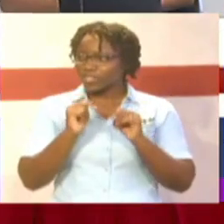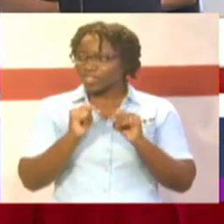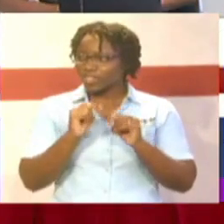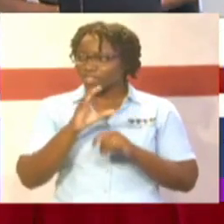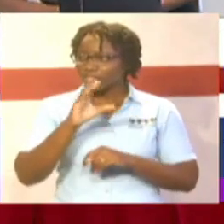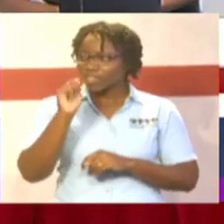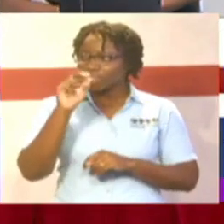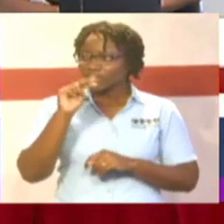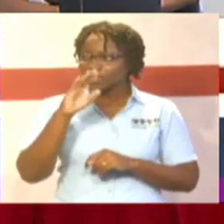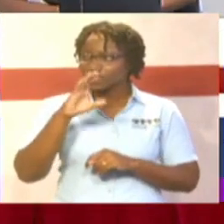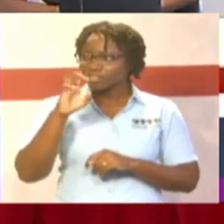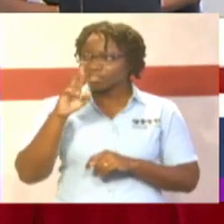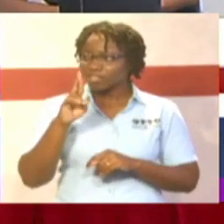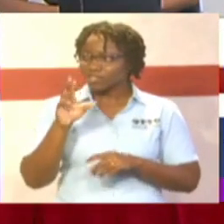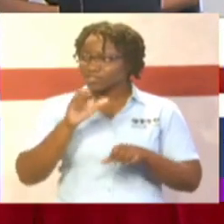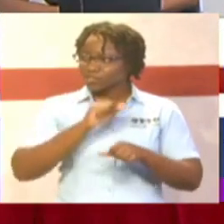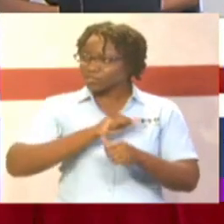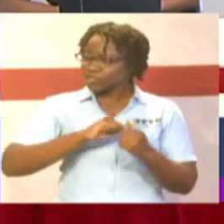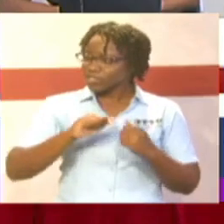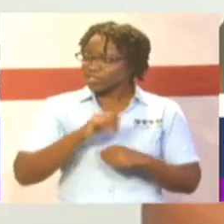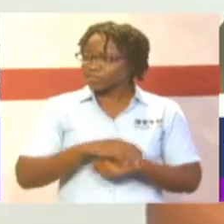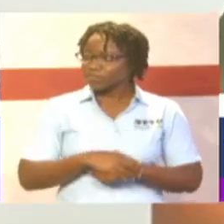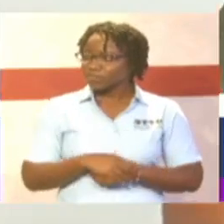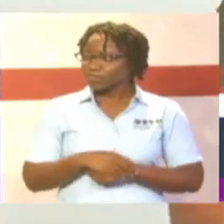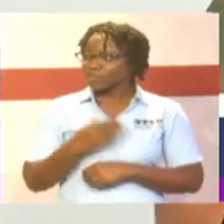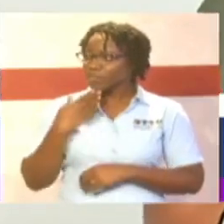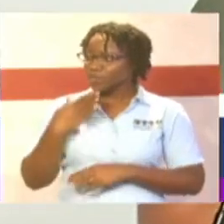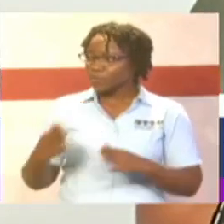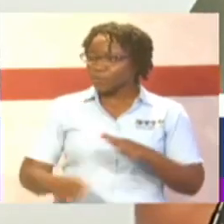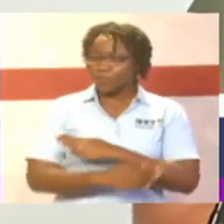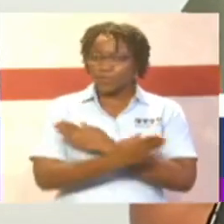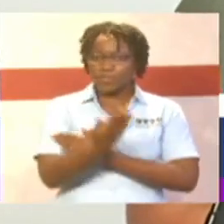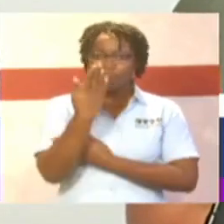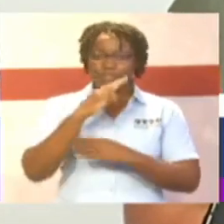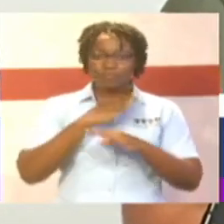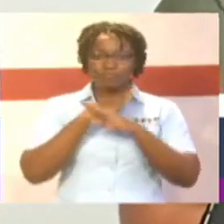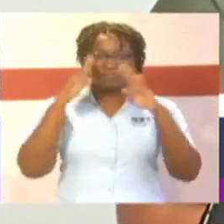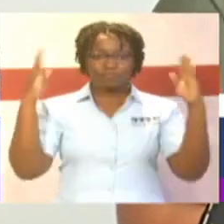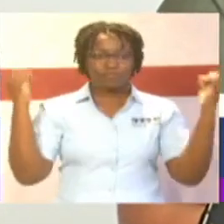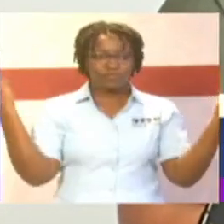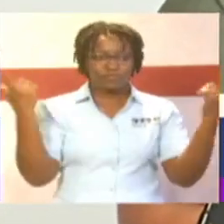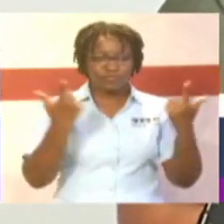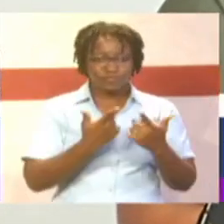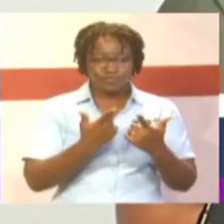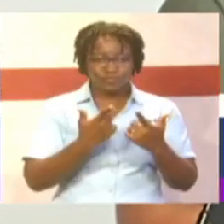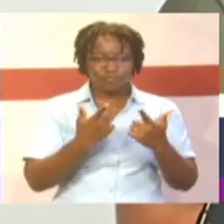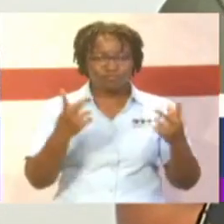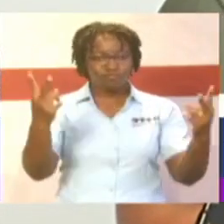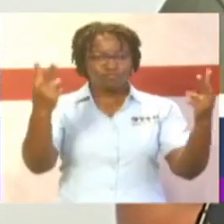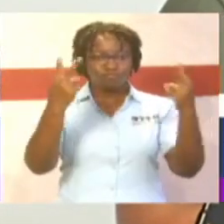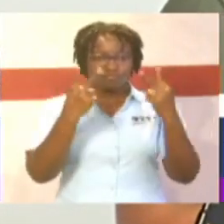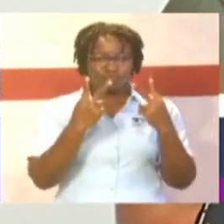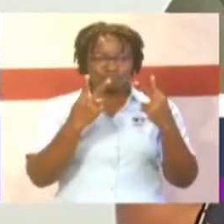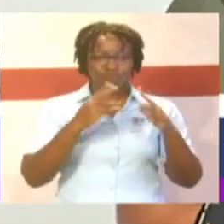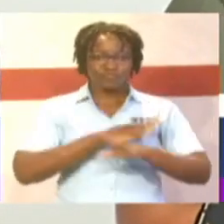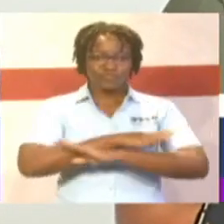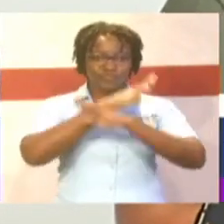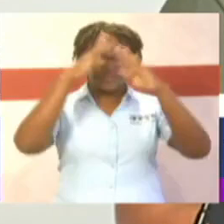Thanks, Al. Good morning. Dr. Hines, Nurse Bethel, members of the media, viewing and listening public, good